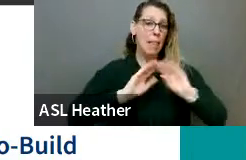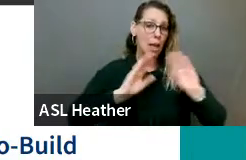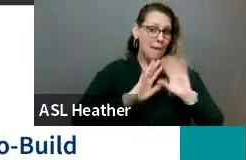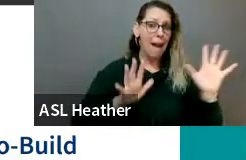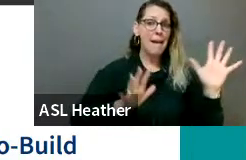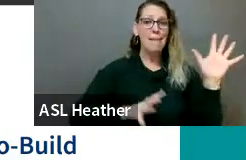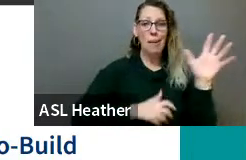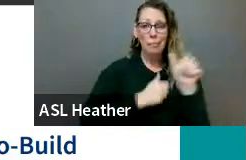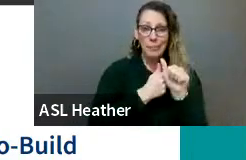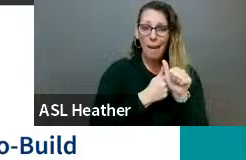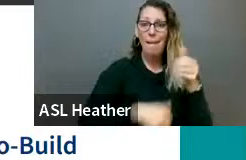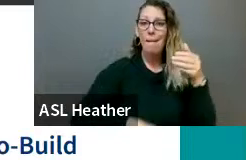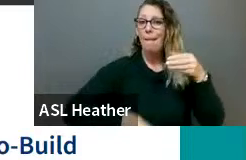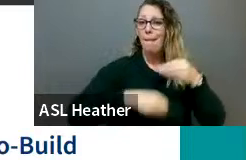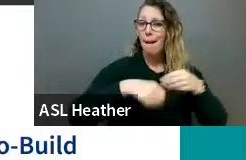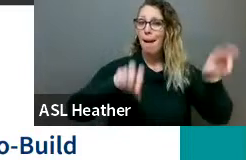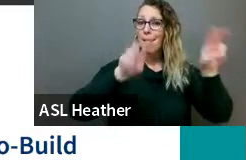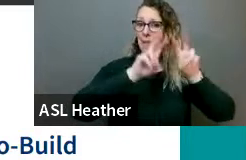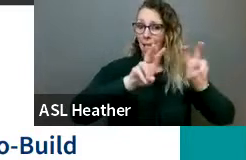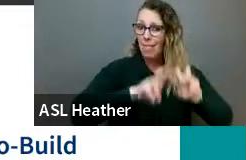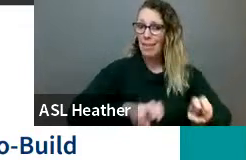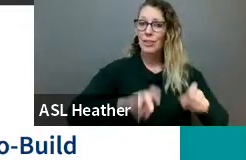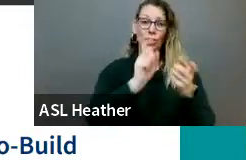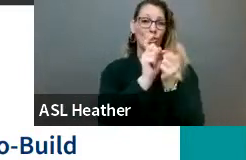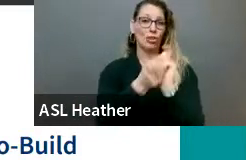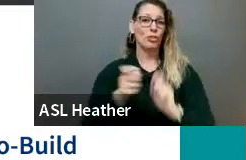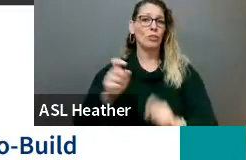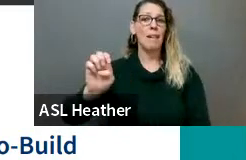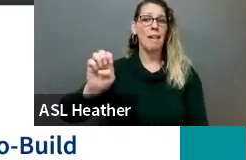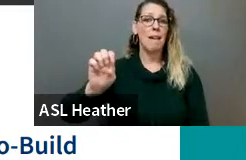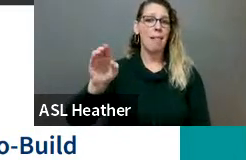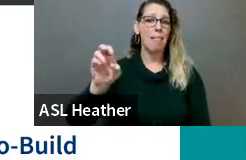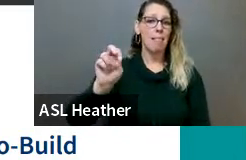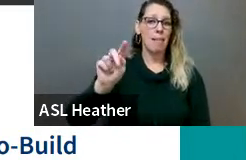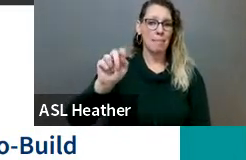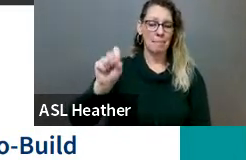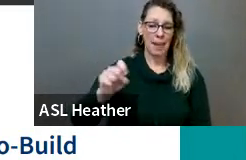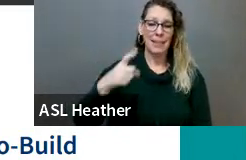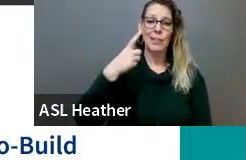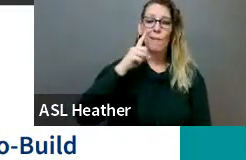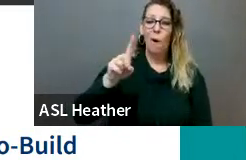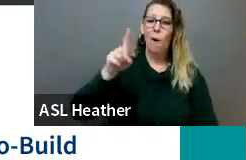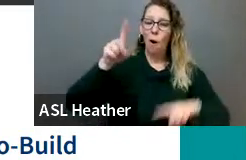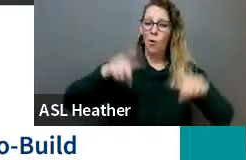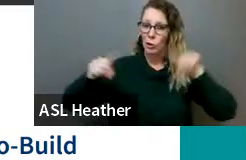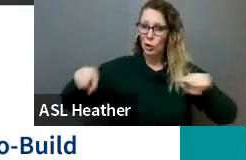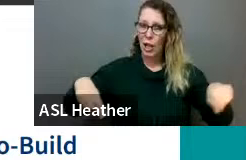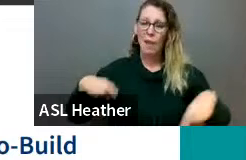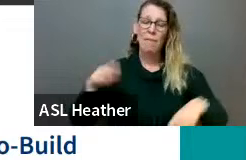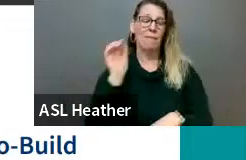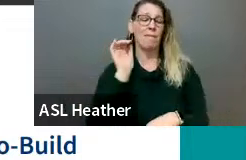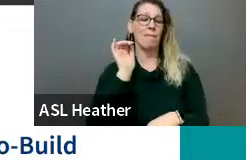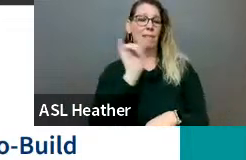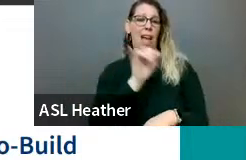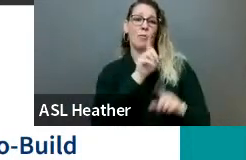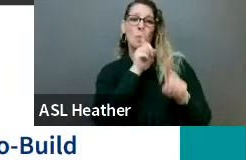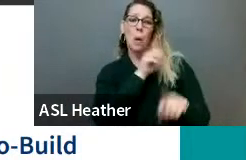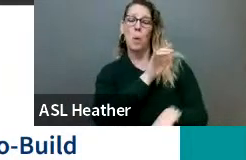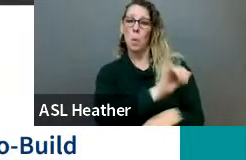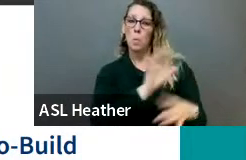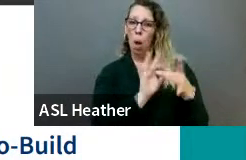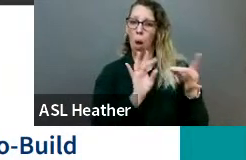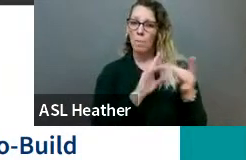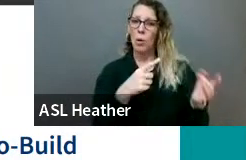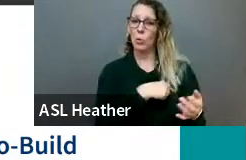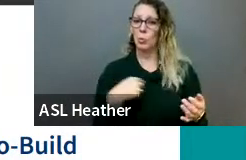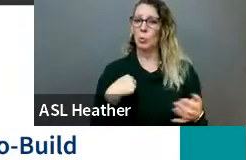add analysis, and change elements of the modified locally preferred alternative in response to those comments that we